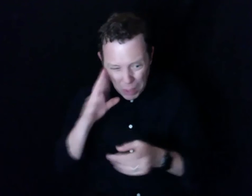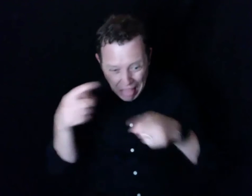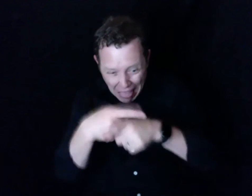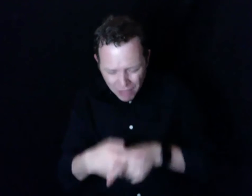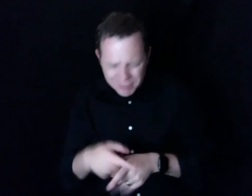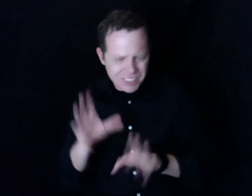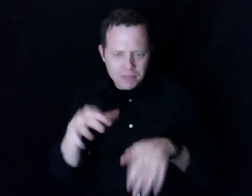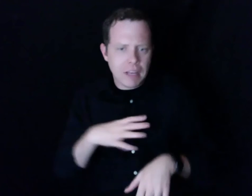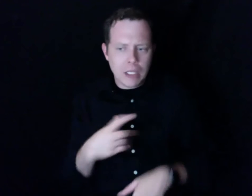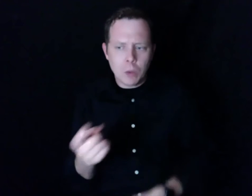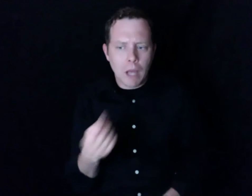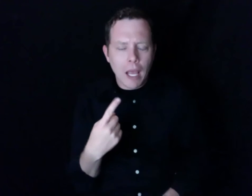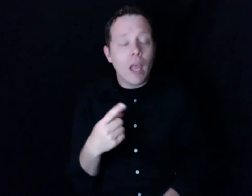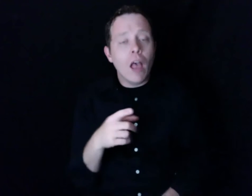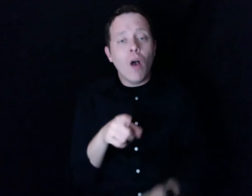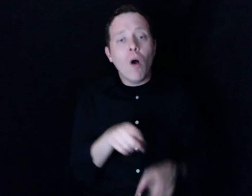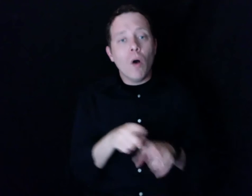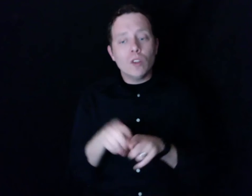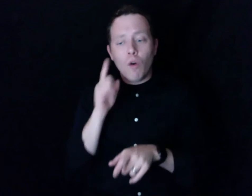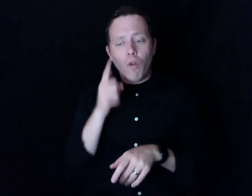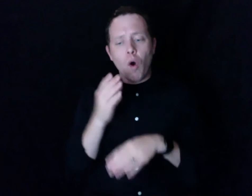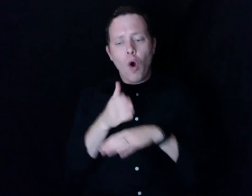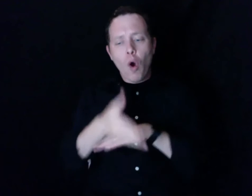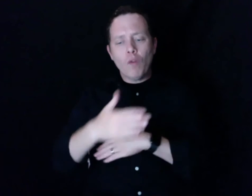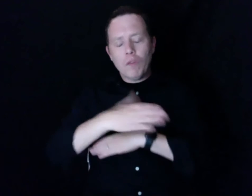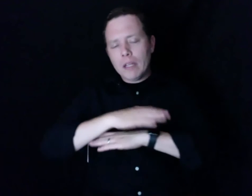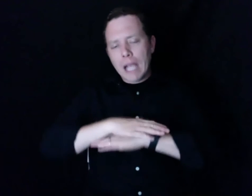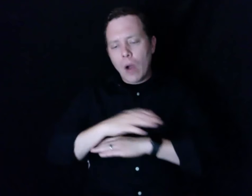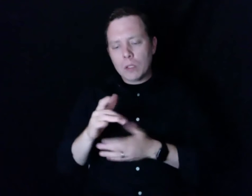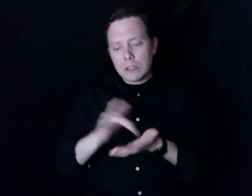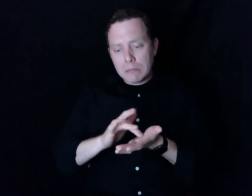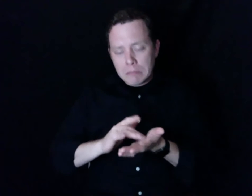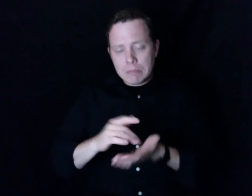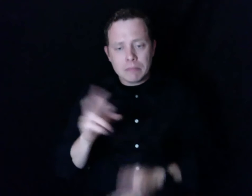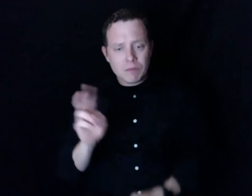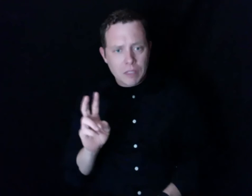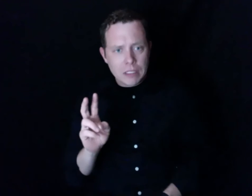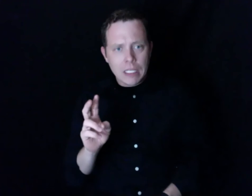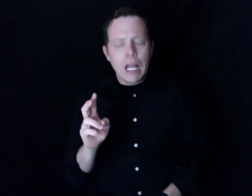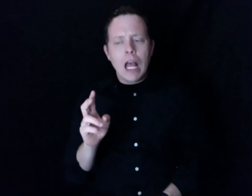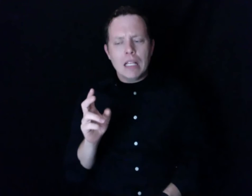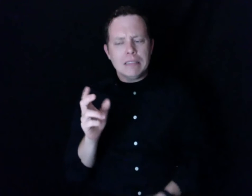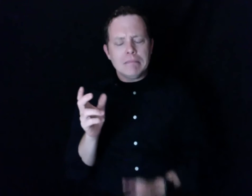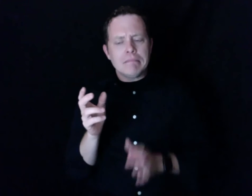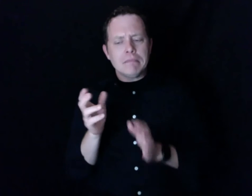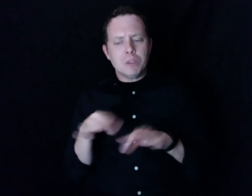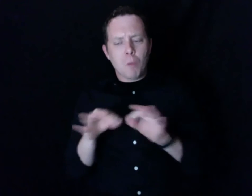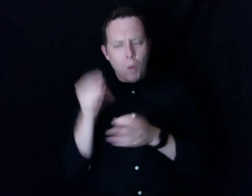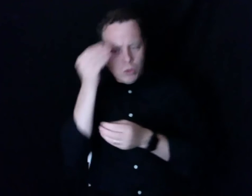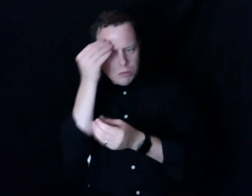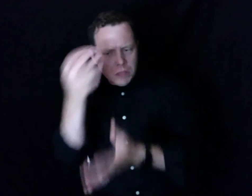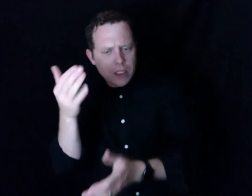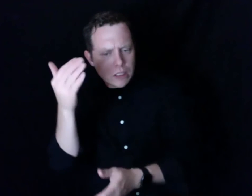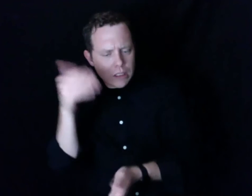over-the-counter supplements or over-the-counter medications, make sure that your doctor knows about those too, because they may also interact with